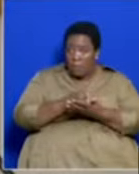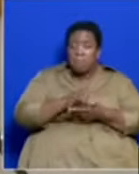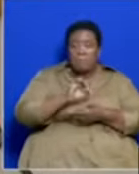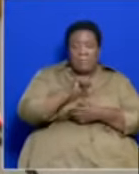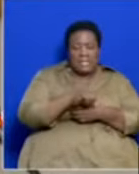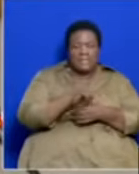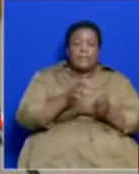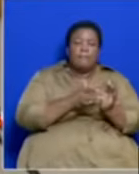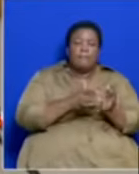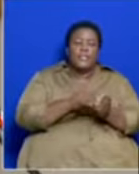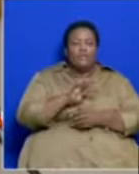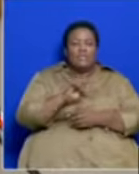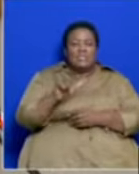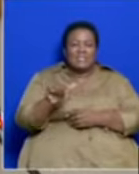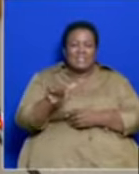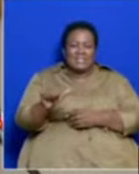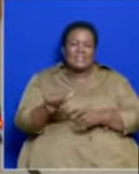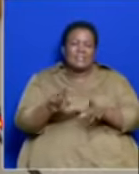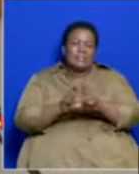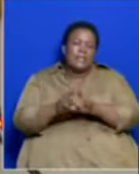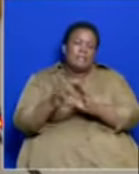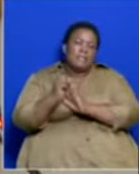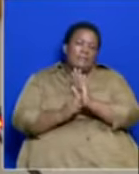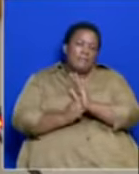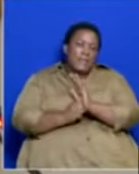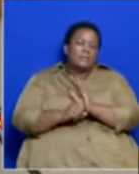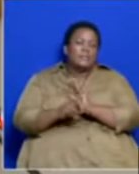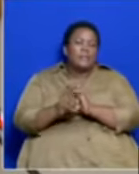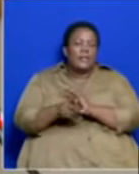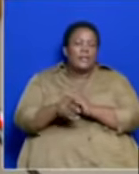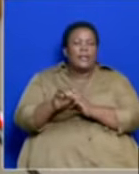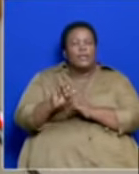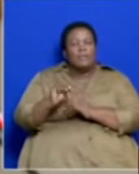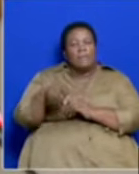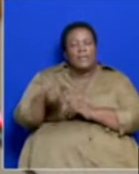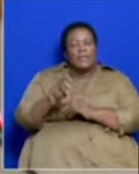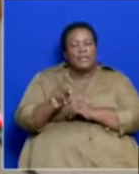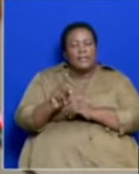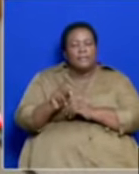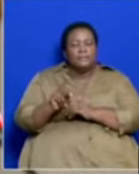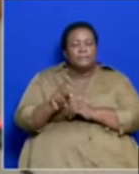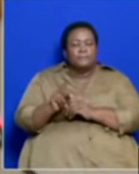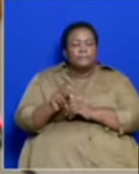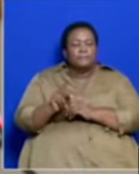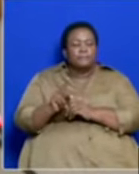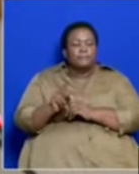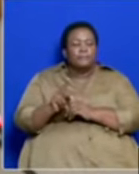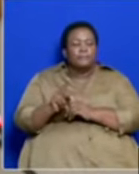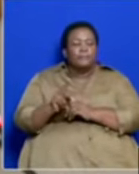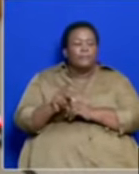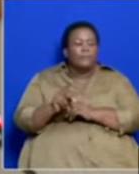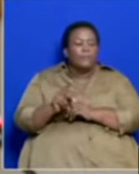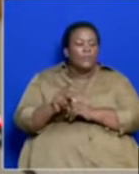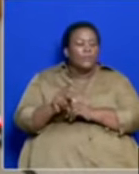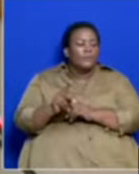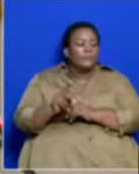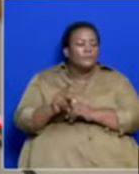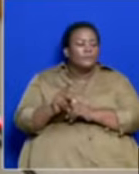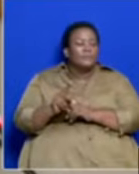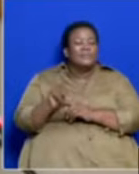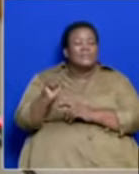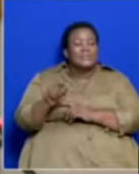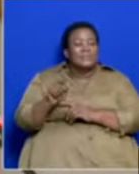similar statement, again on an Empd Integrity and Standards letterhead. This is by Adrian